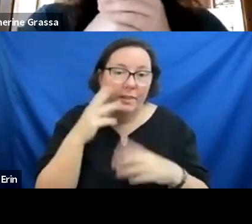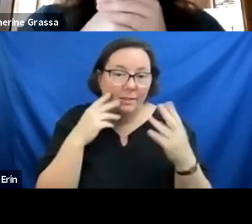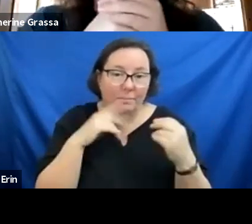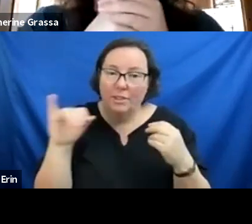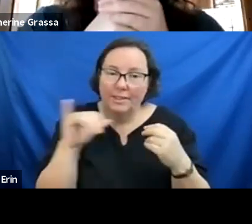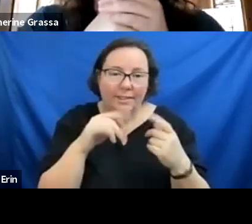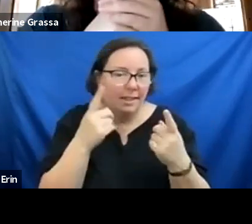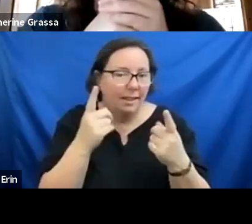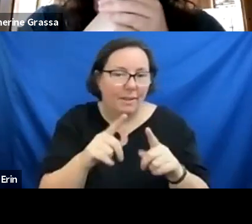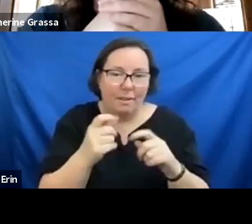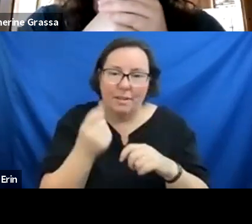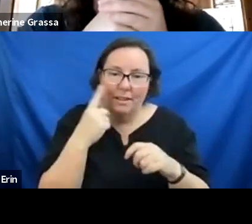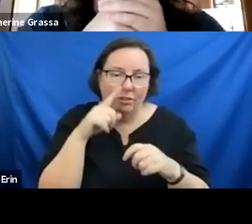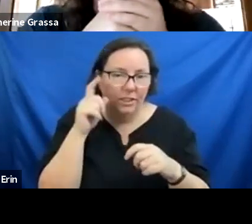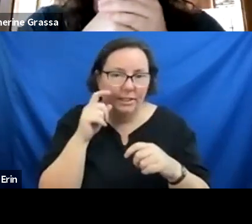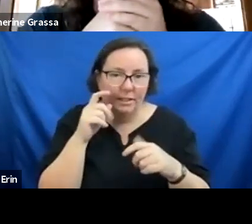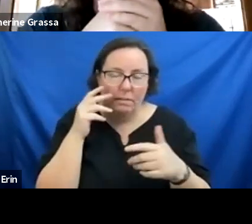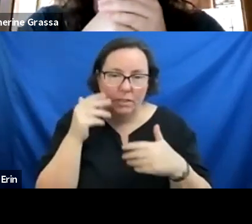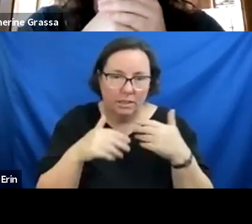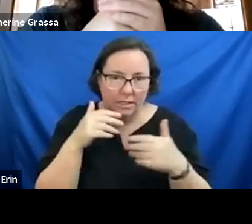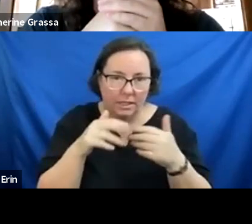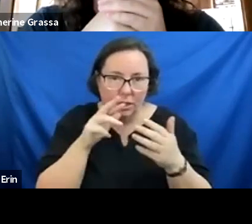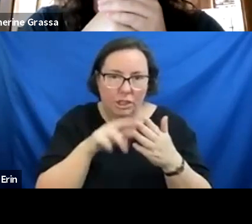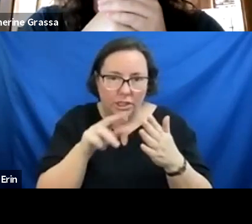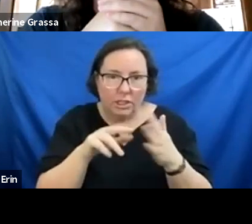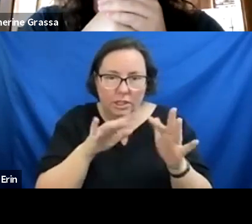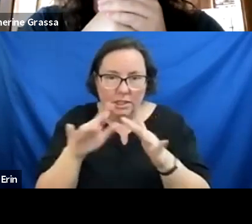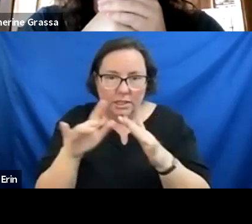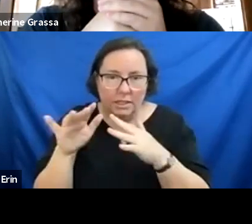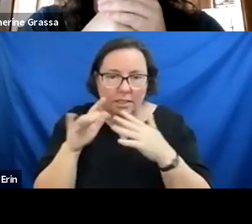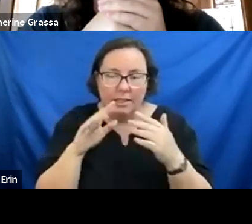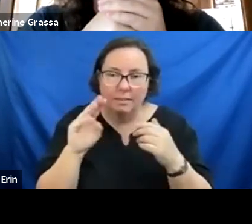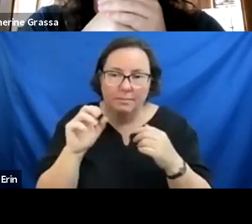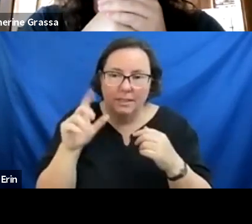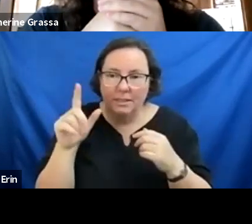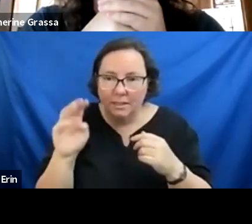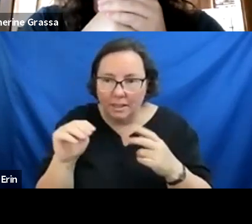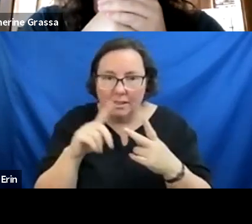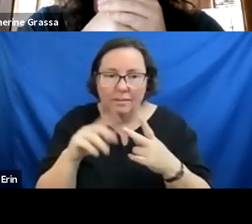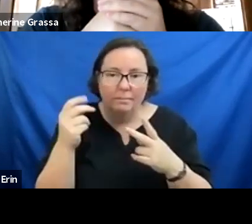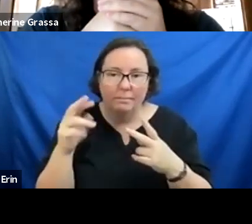summer. Mr. Gregor and others on this, and Islam, others